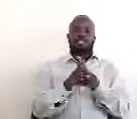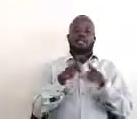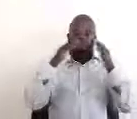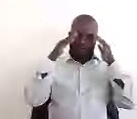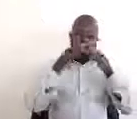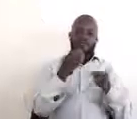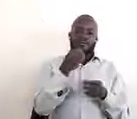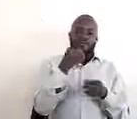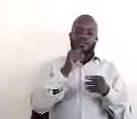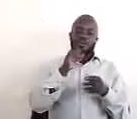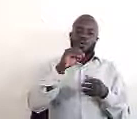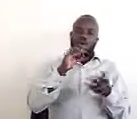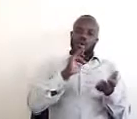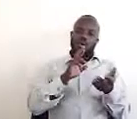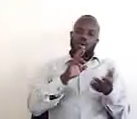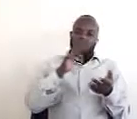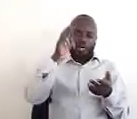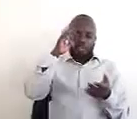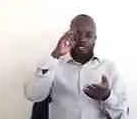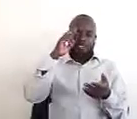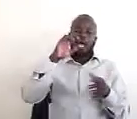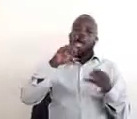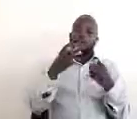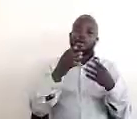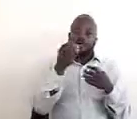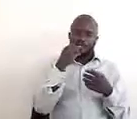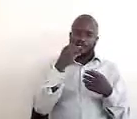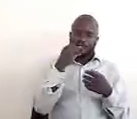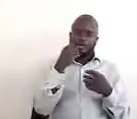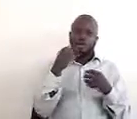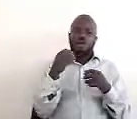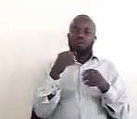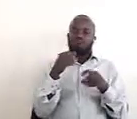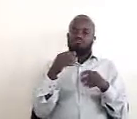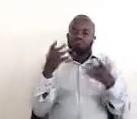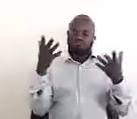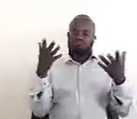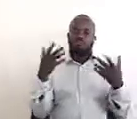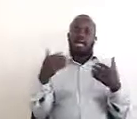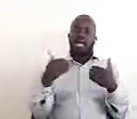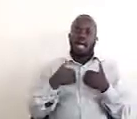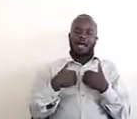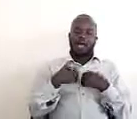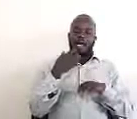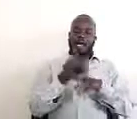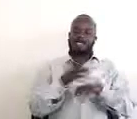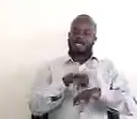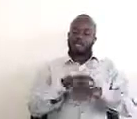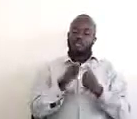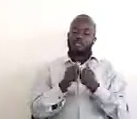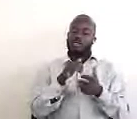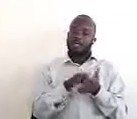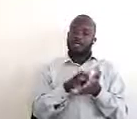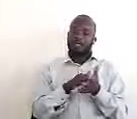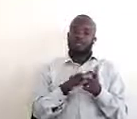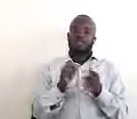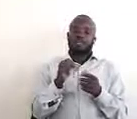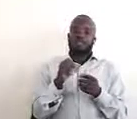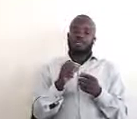the enjoyment and focus on the meal so that you realize how much you're eating and not just sort of wolfing it down. I have a hard time with